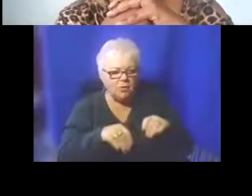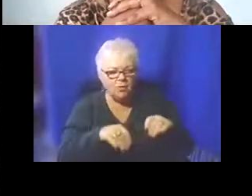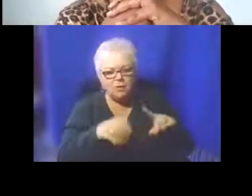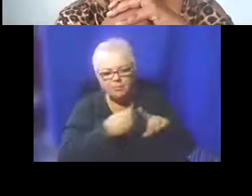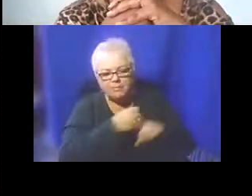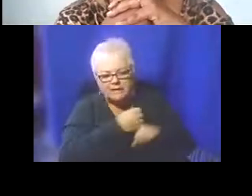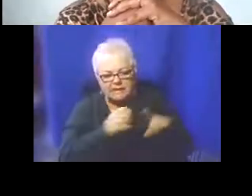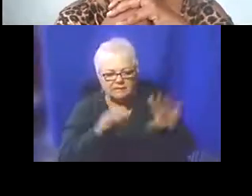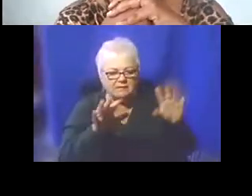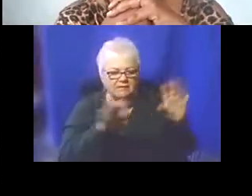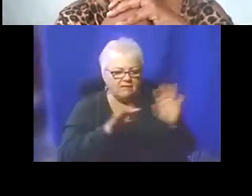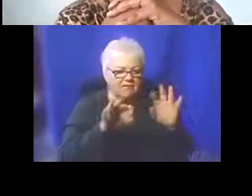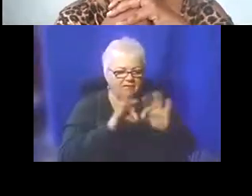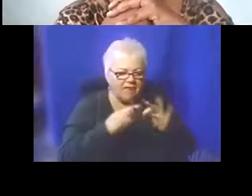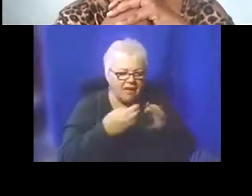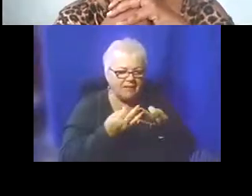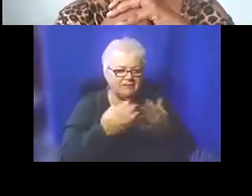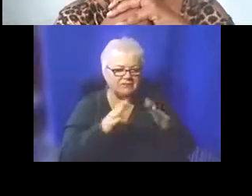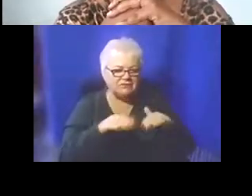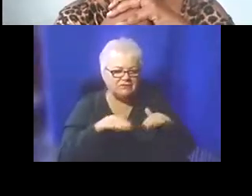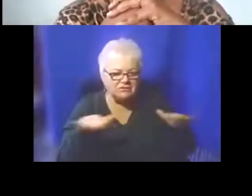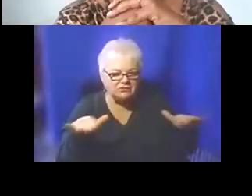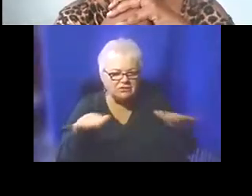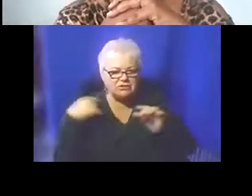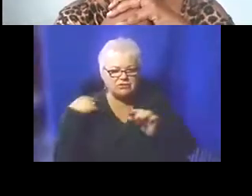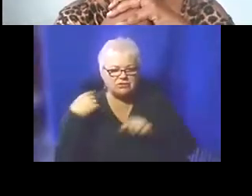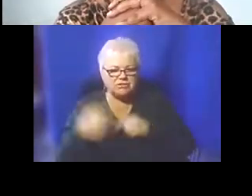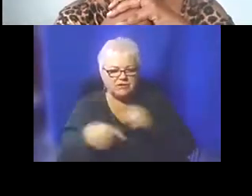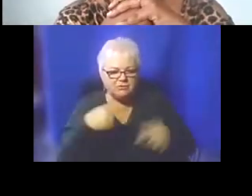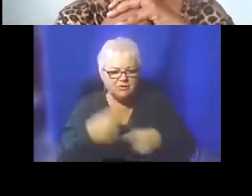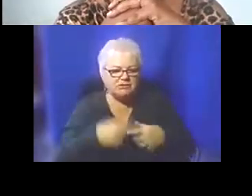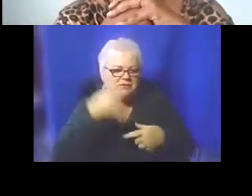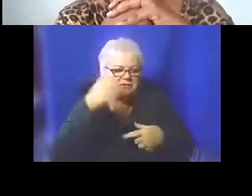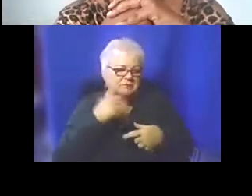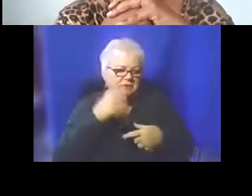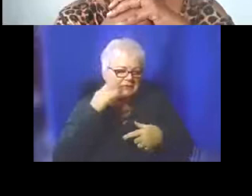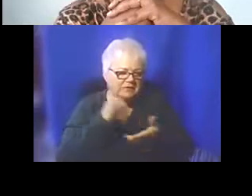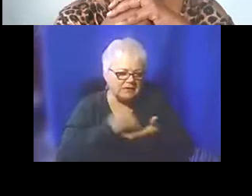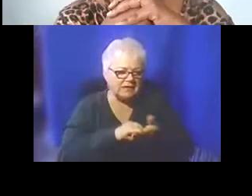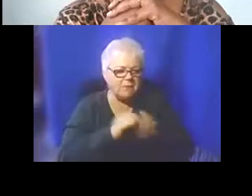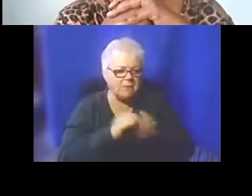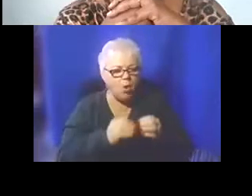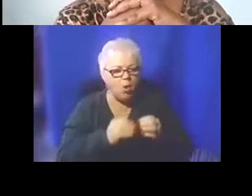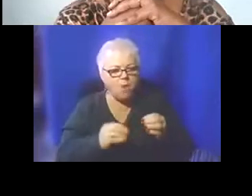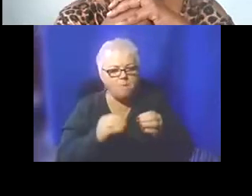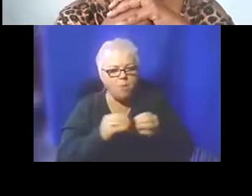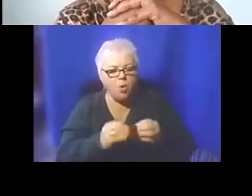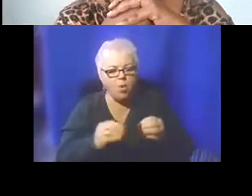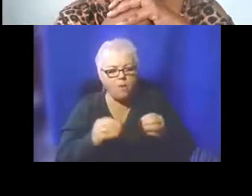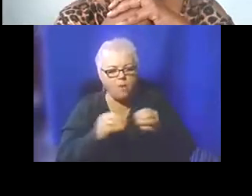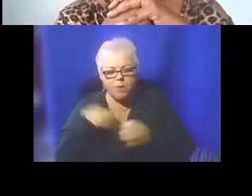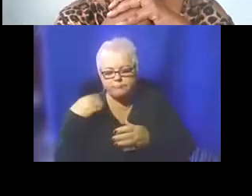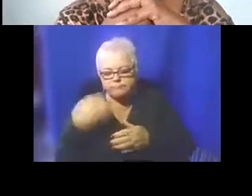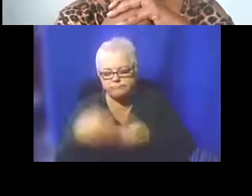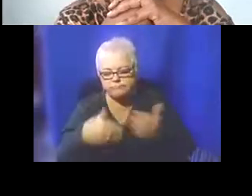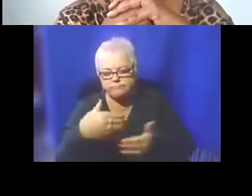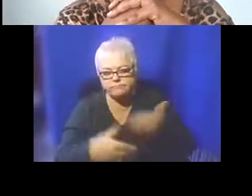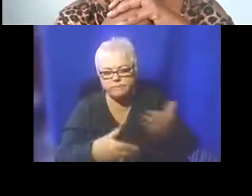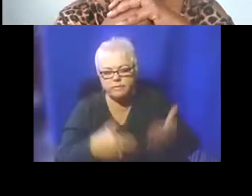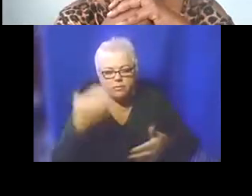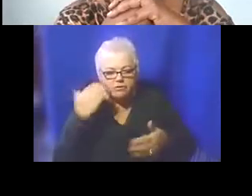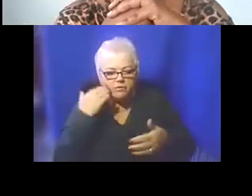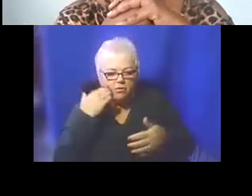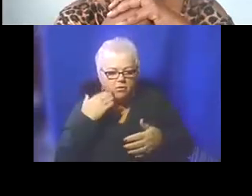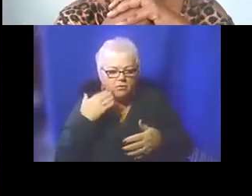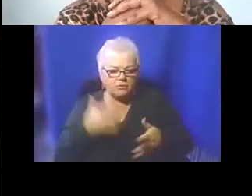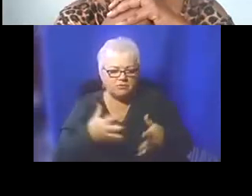their families and their children and generations of folks who have experienced war. And we know that there are residual mental,